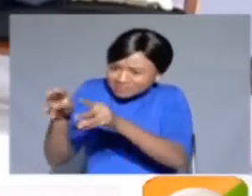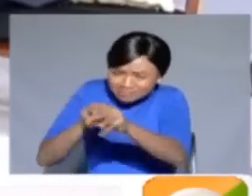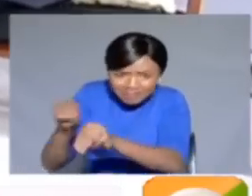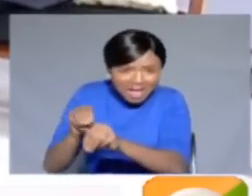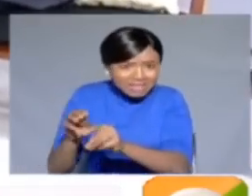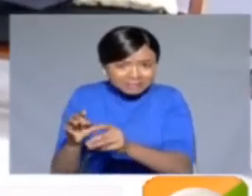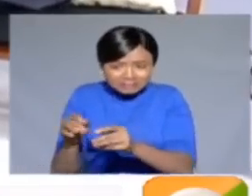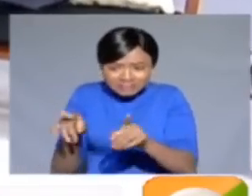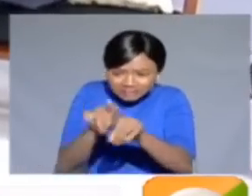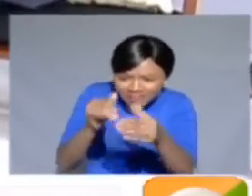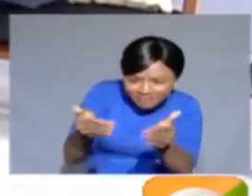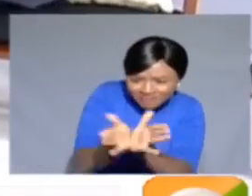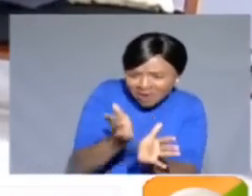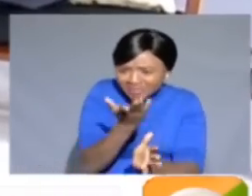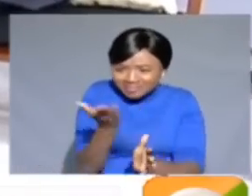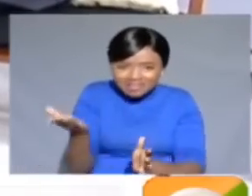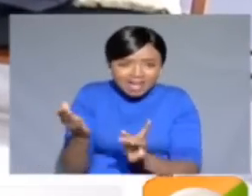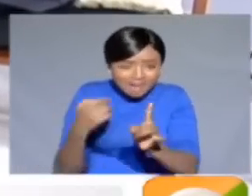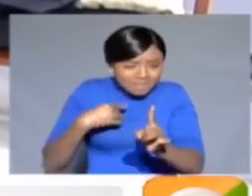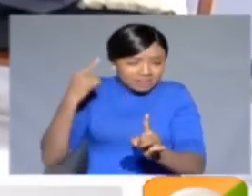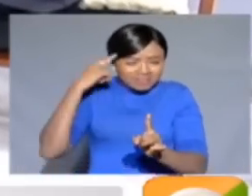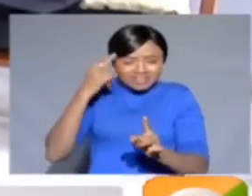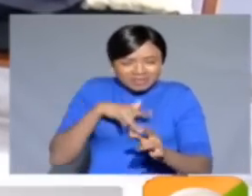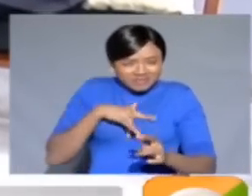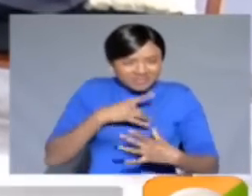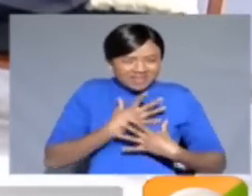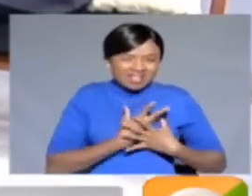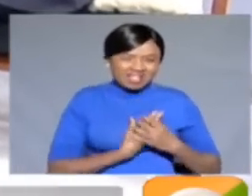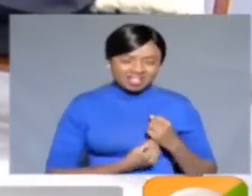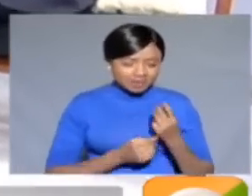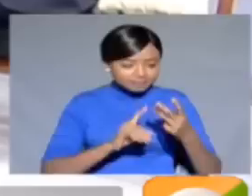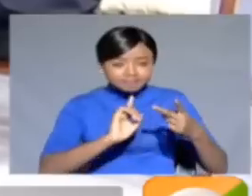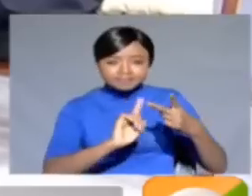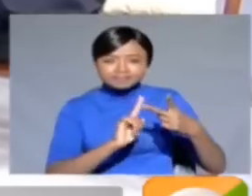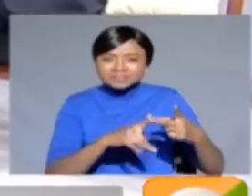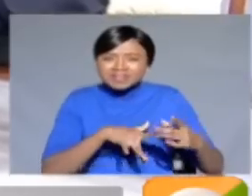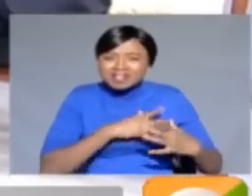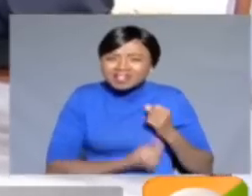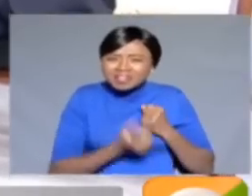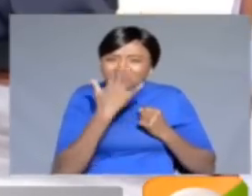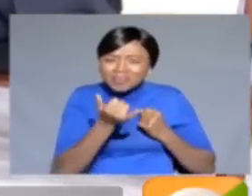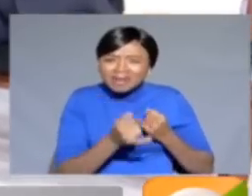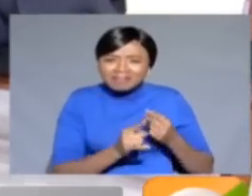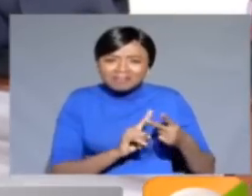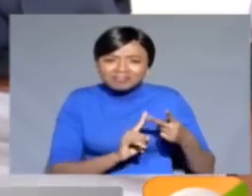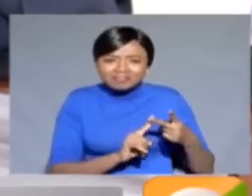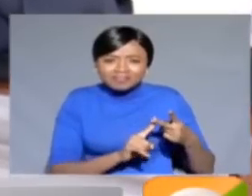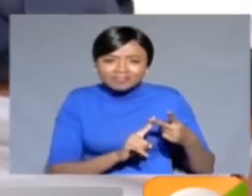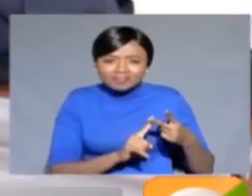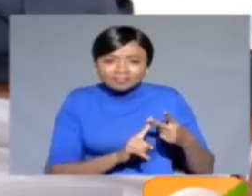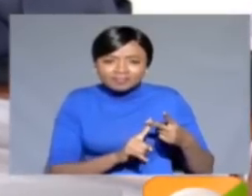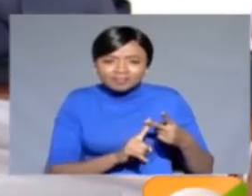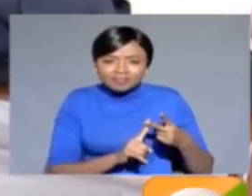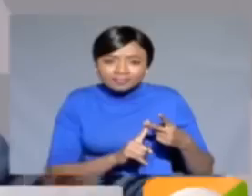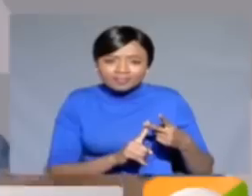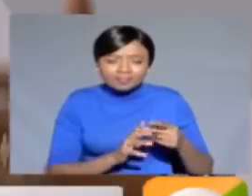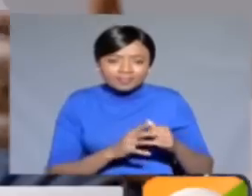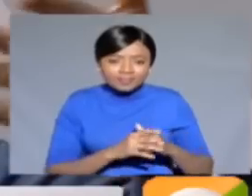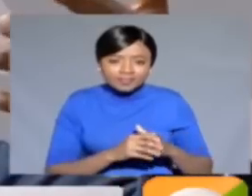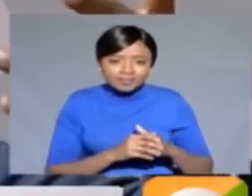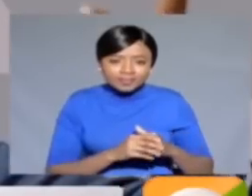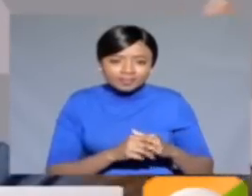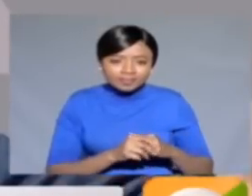there's a family and stuff. Yeah. So that was the first thing which really upset me. And the second thing is when you told me that I'm, you know, post transplant, I would